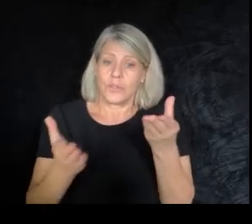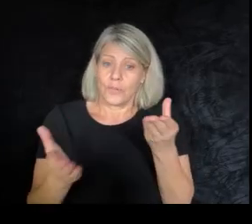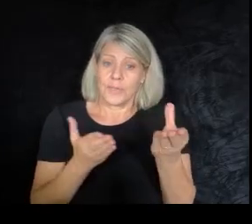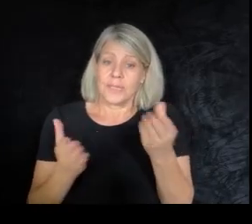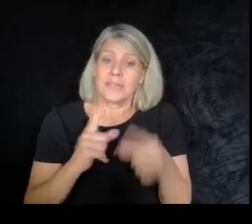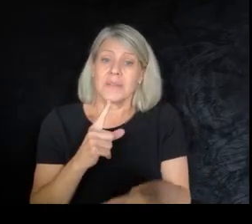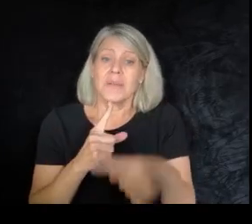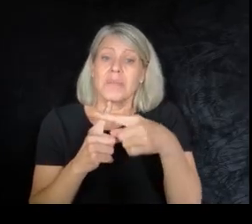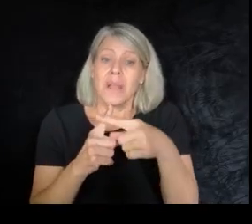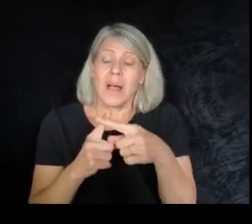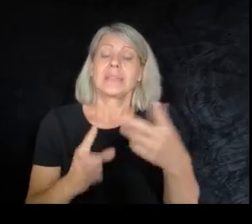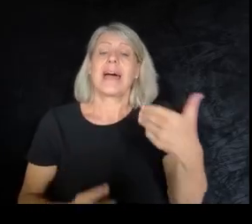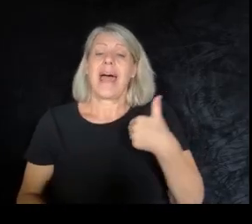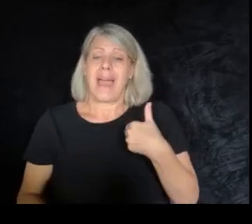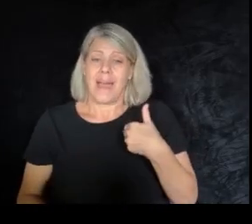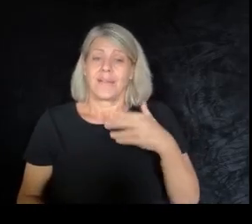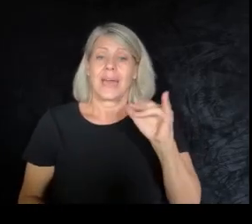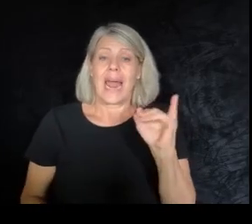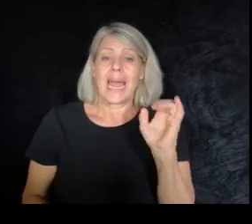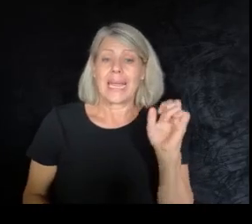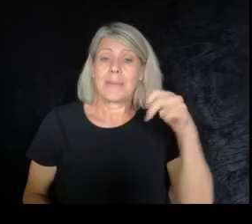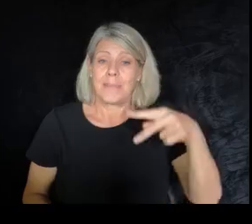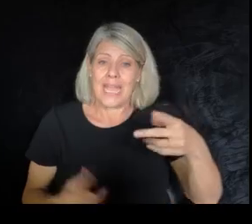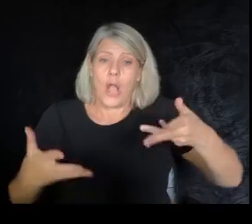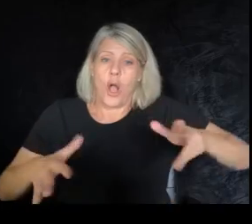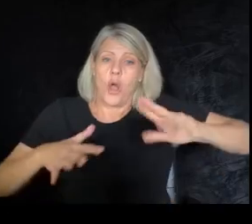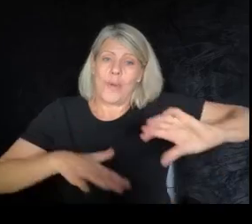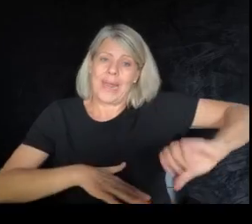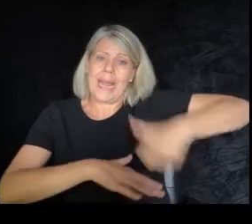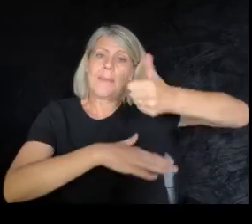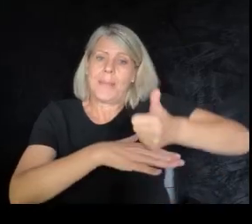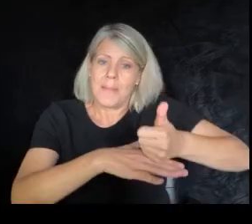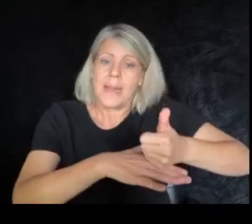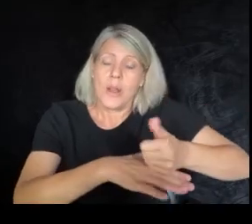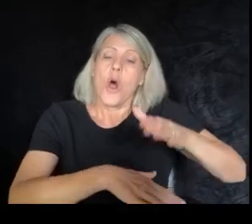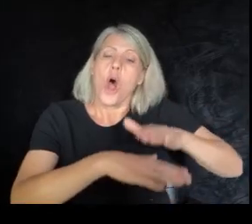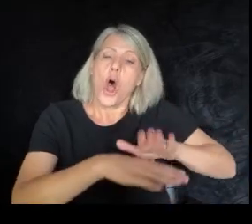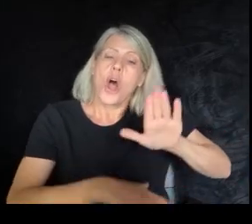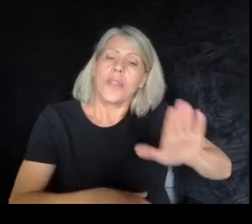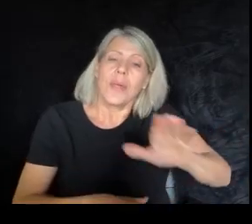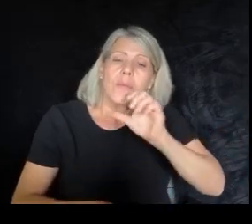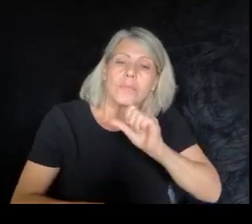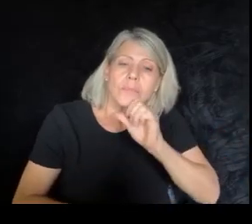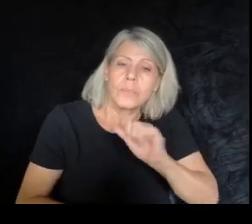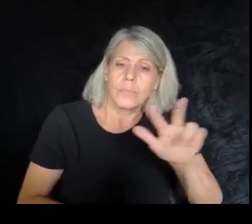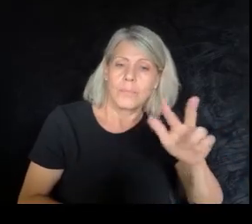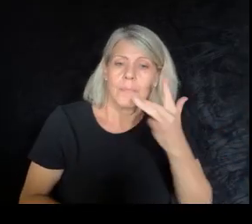education program, IEP, implemented on their third birthday.